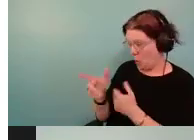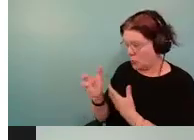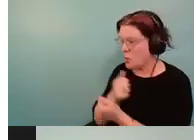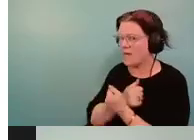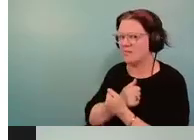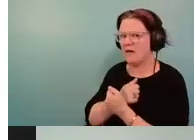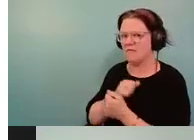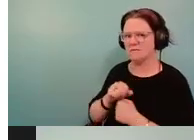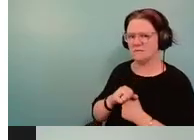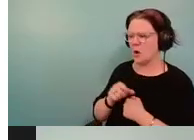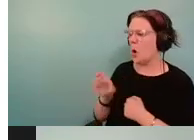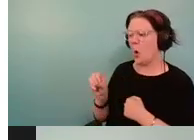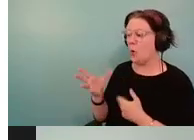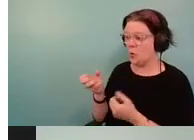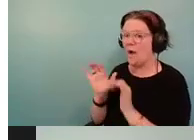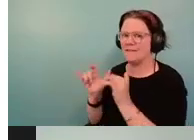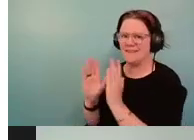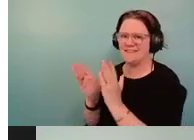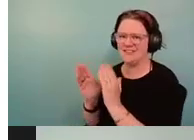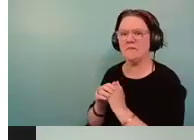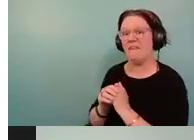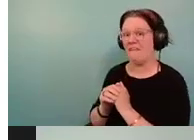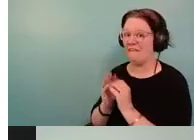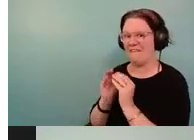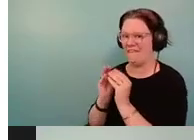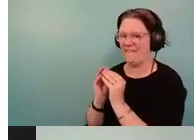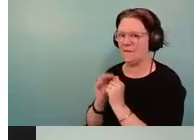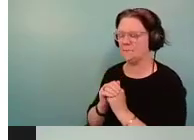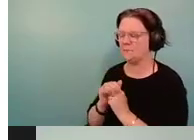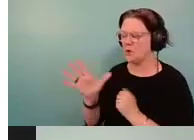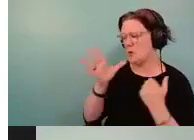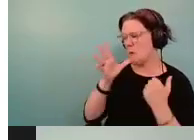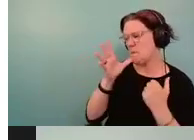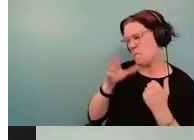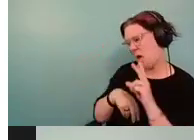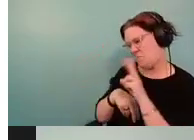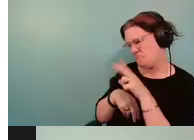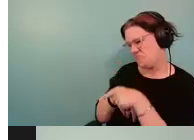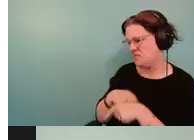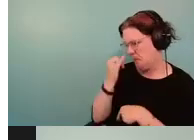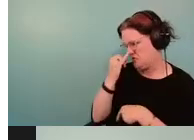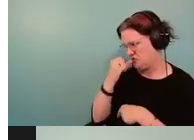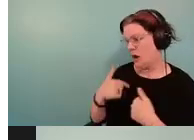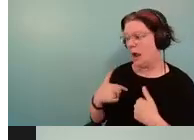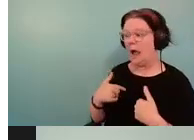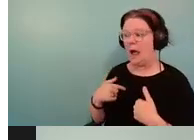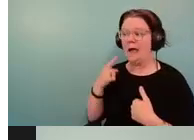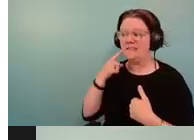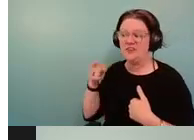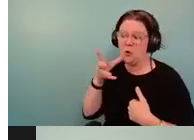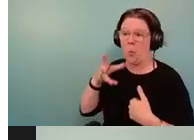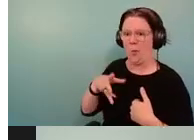that deprivation of attention. And they say, your mom treats you like a little girl, but I'm going to treat you like a